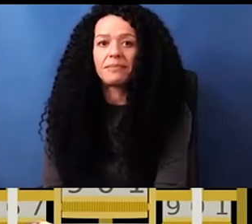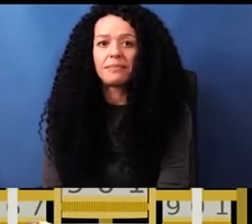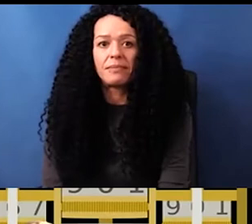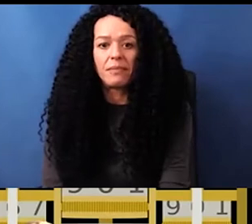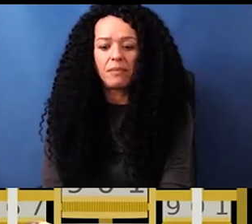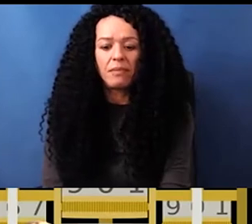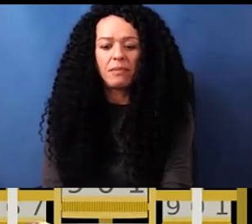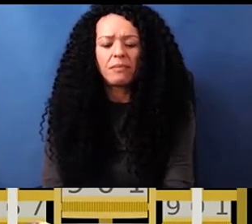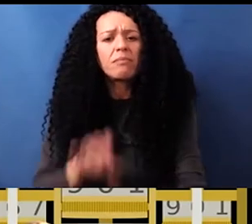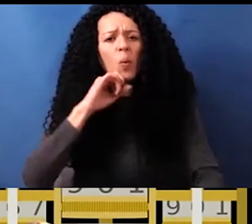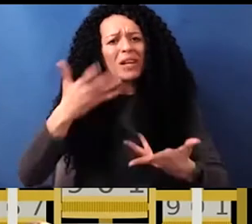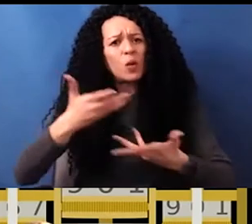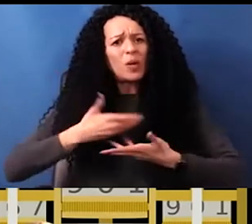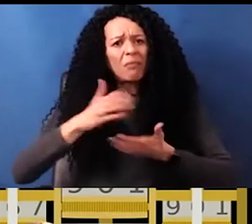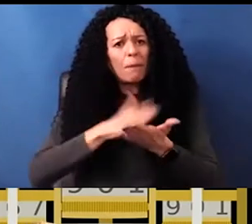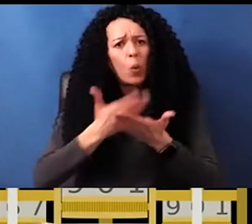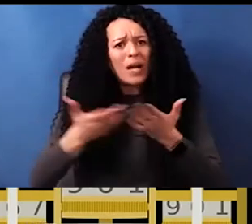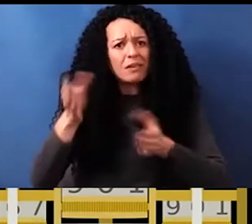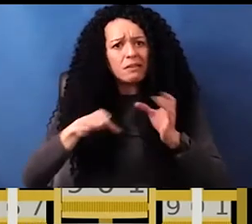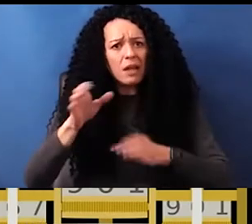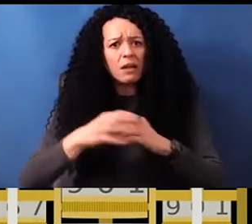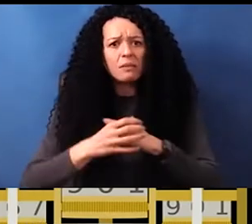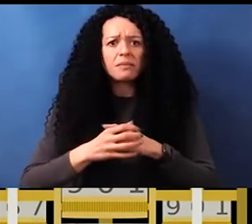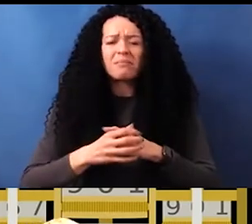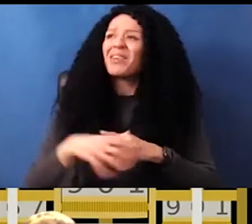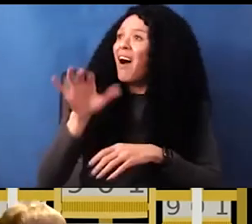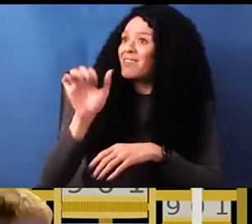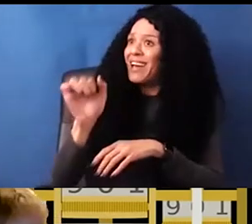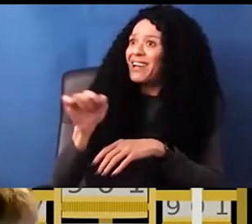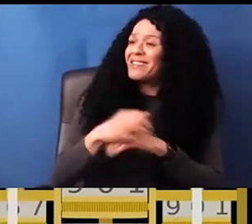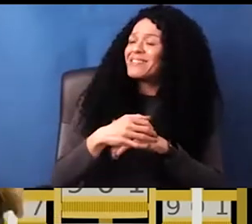Will you give me poetical science? Ah, yes.